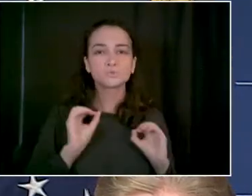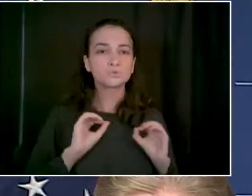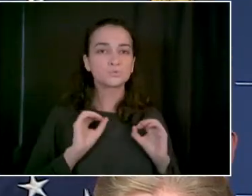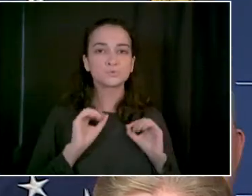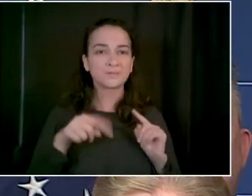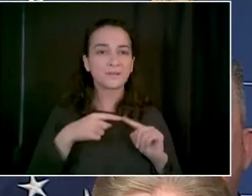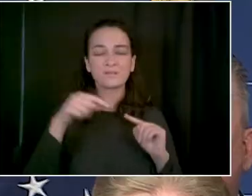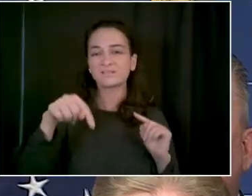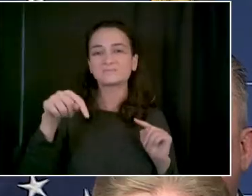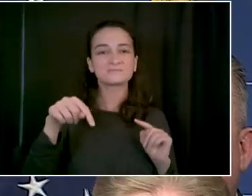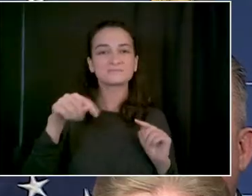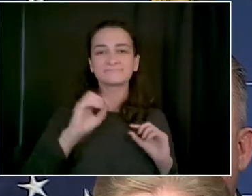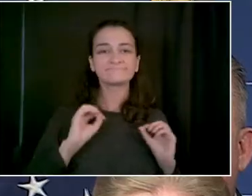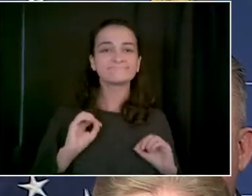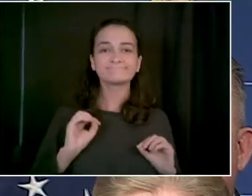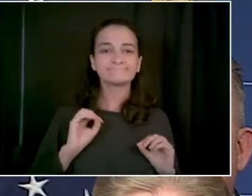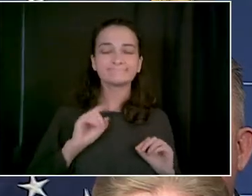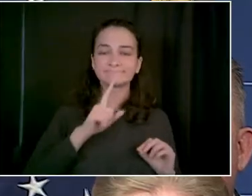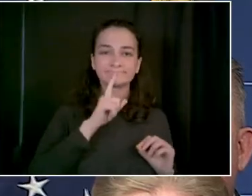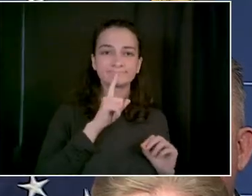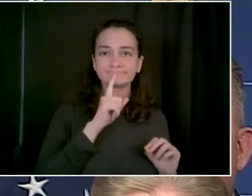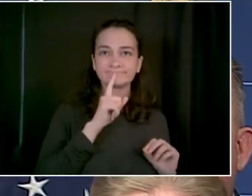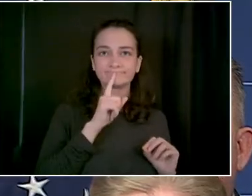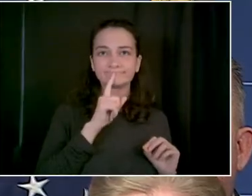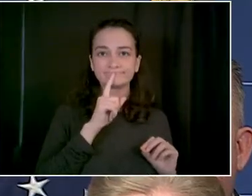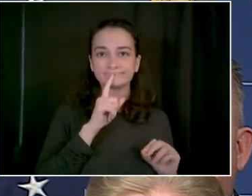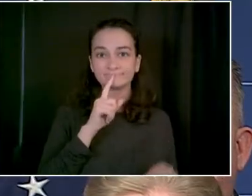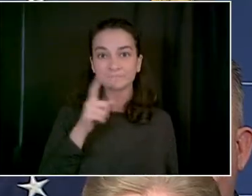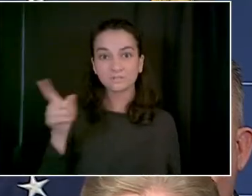checking on her grandchild. Did one